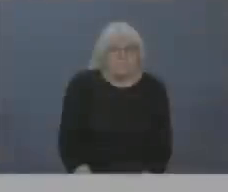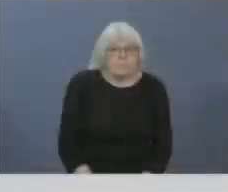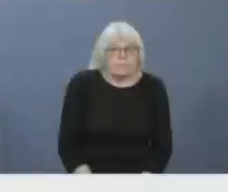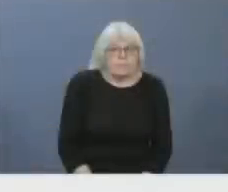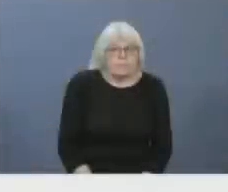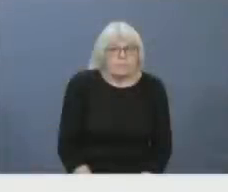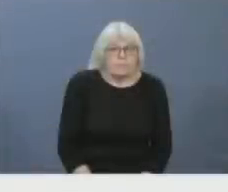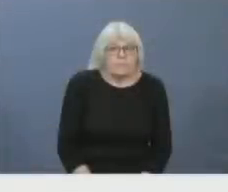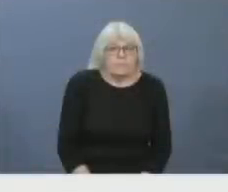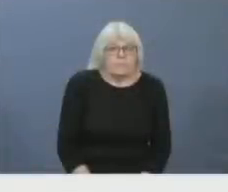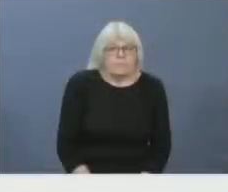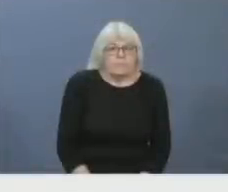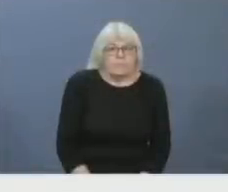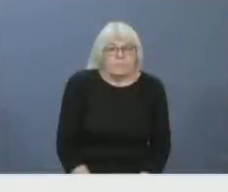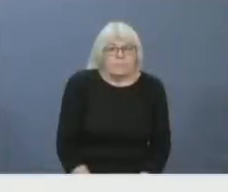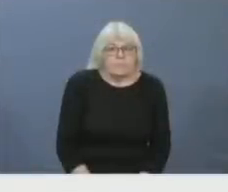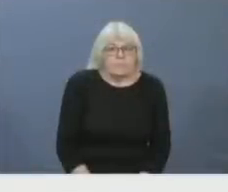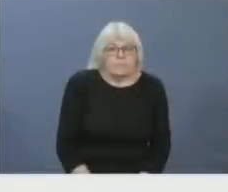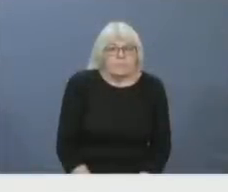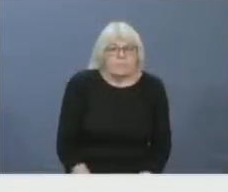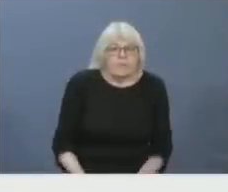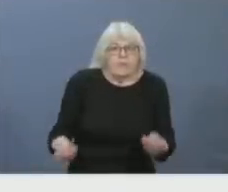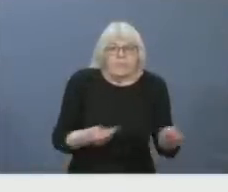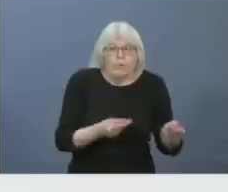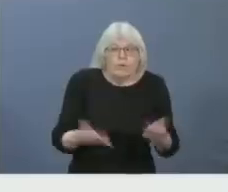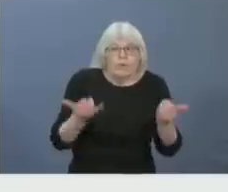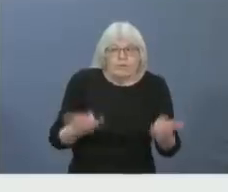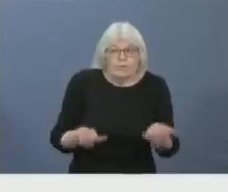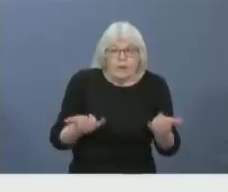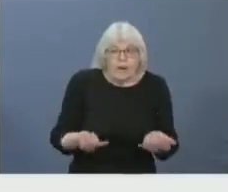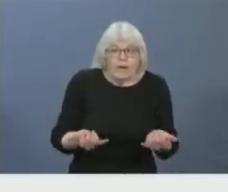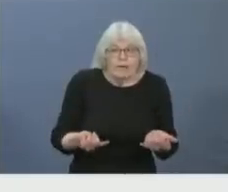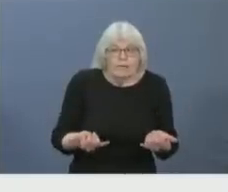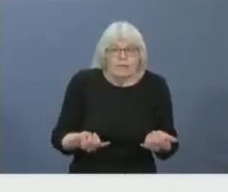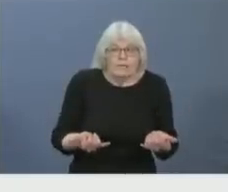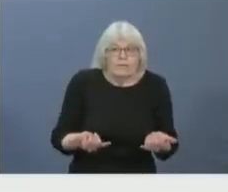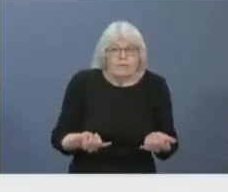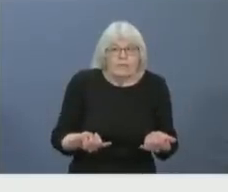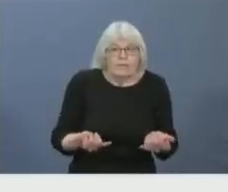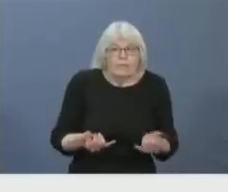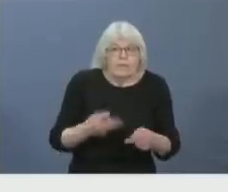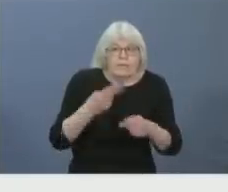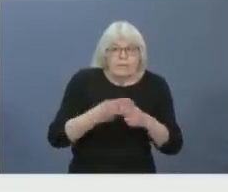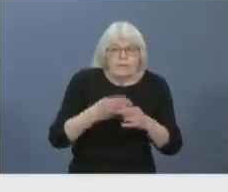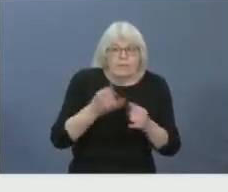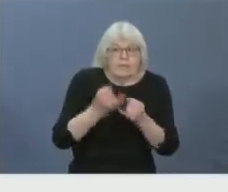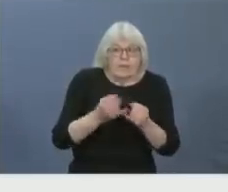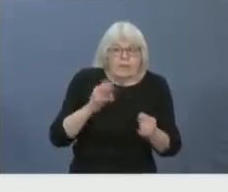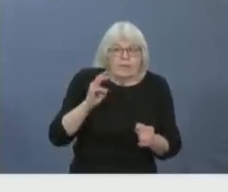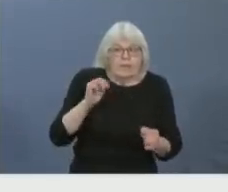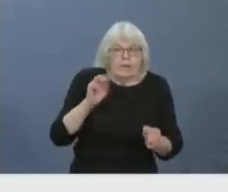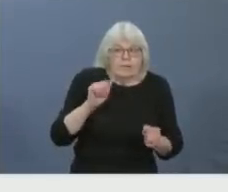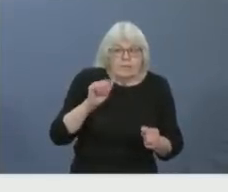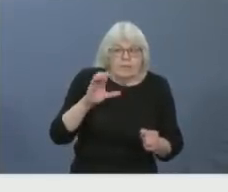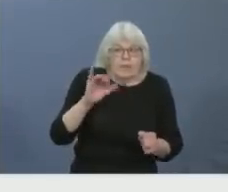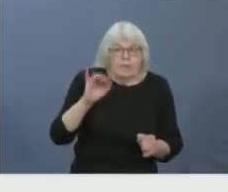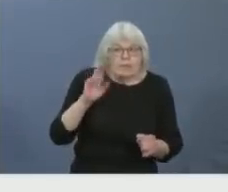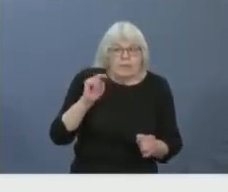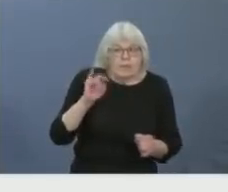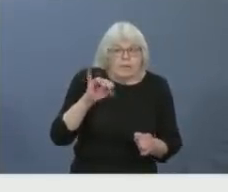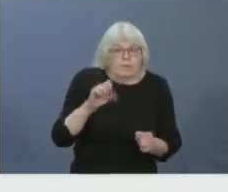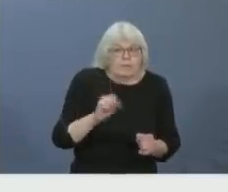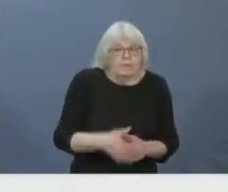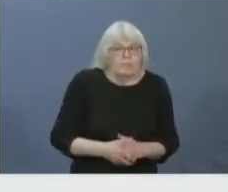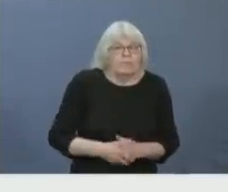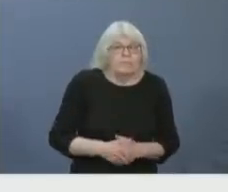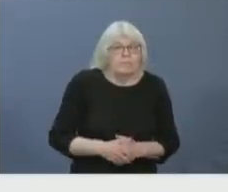is Marla McGinnis, and I will be your moderator today for today's wildlife media availability. Joining us today are the Honorable Tim Houston, Premier